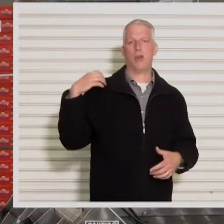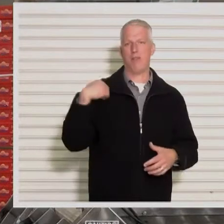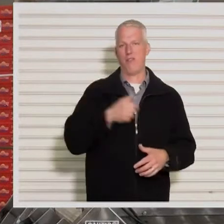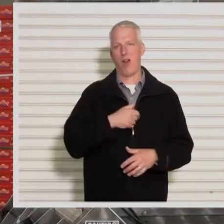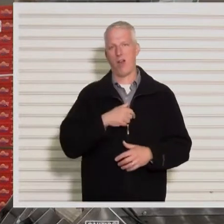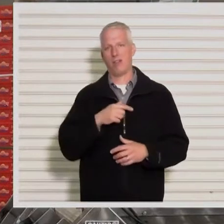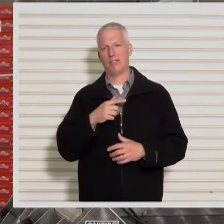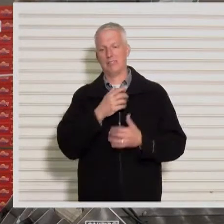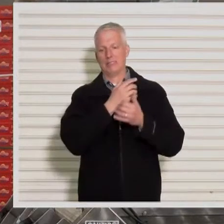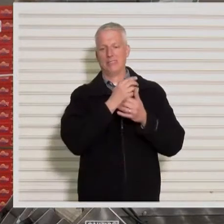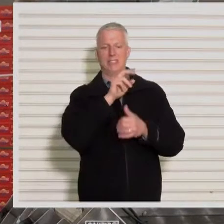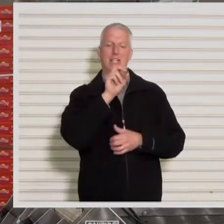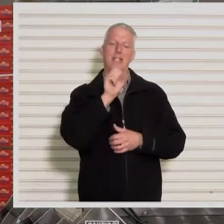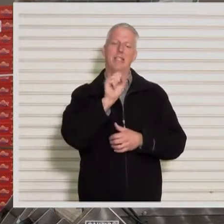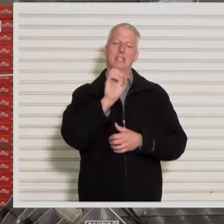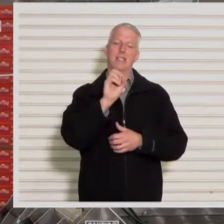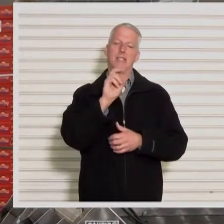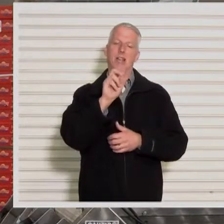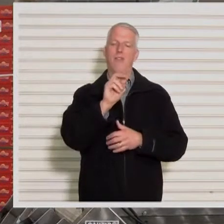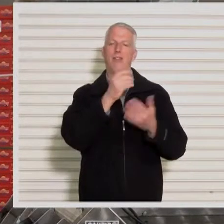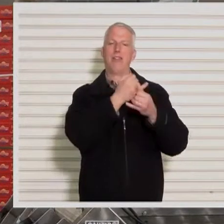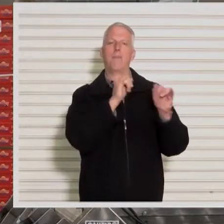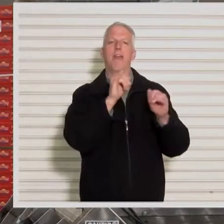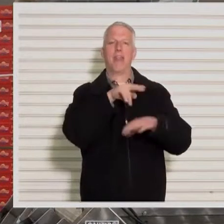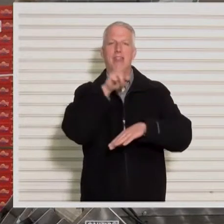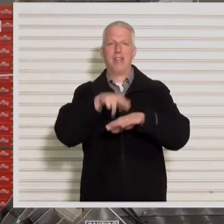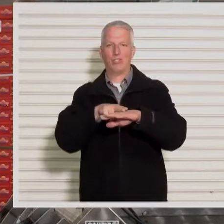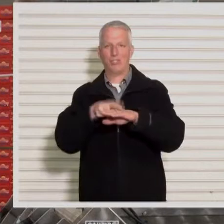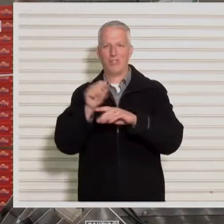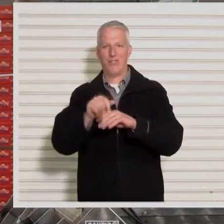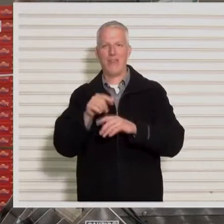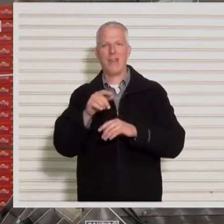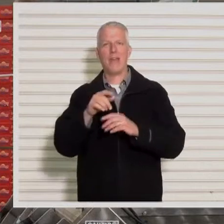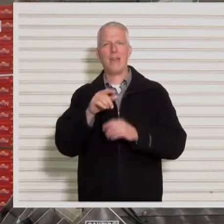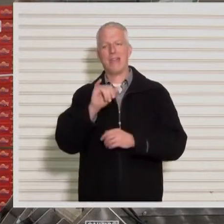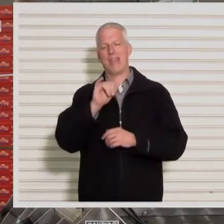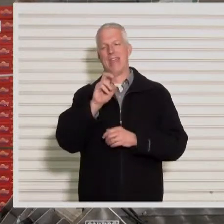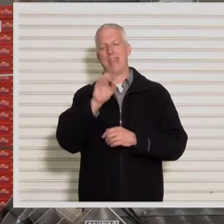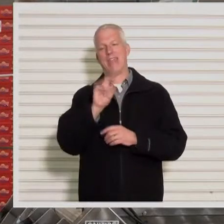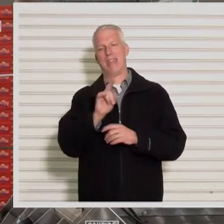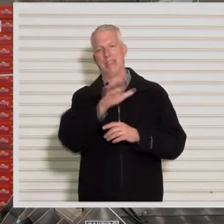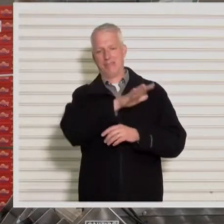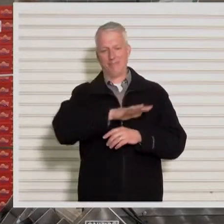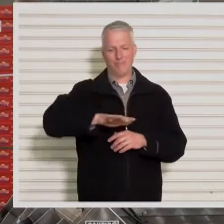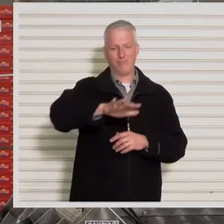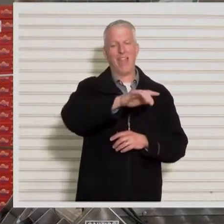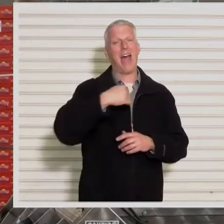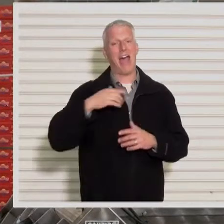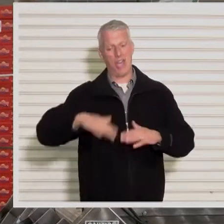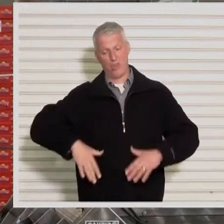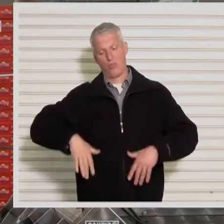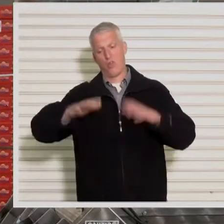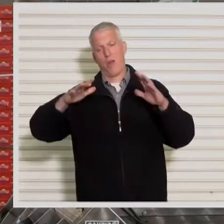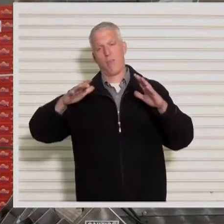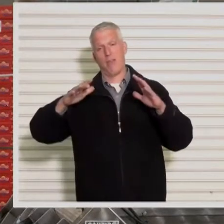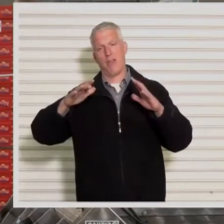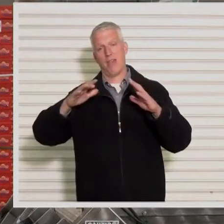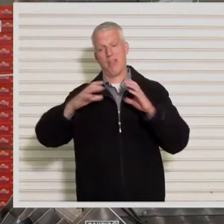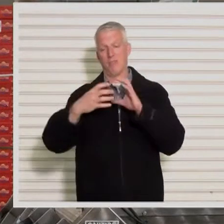sovereign nations that are here. I grew up in a trailer park the early years of my